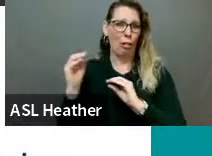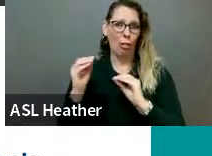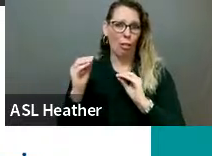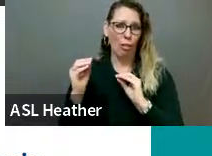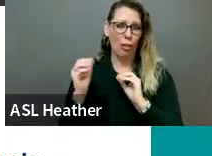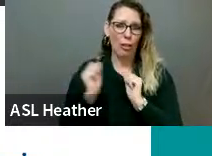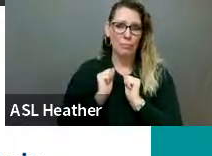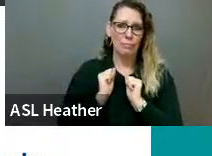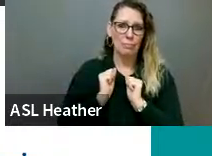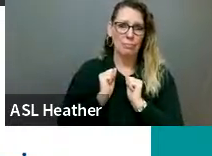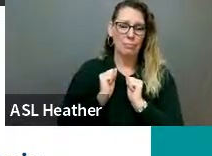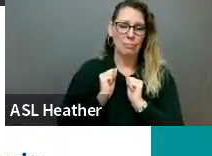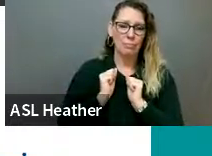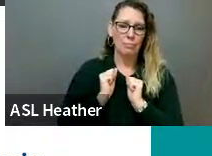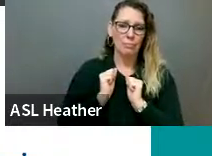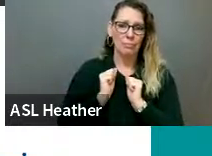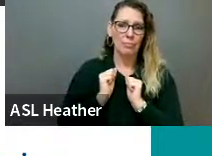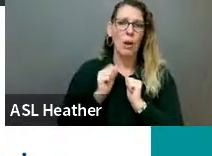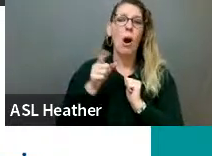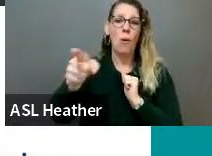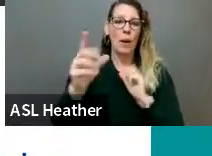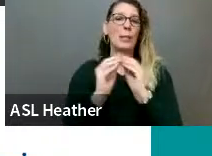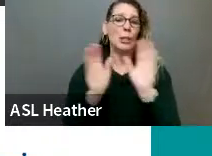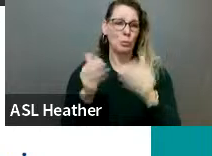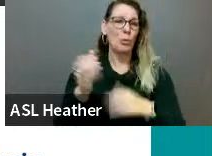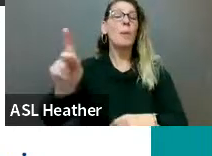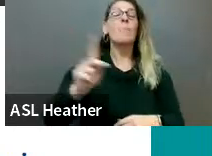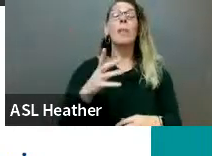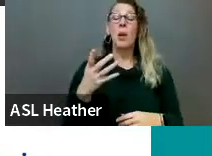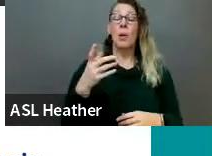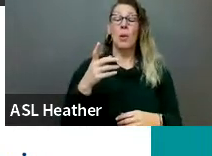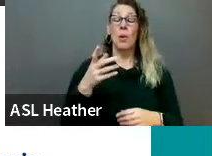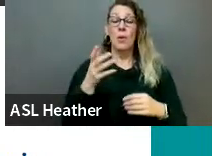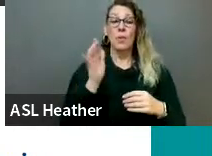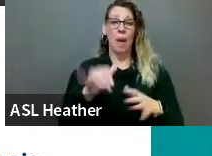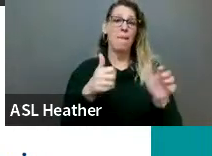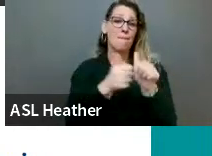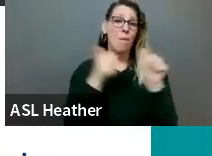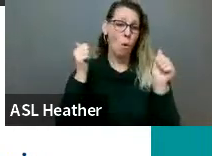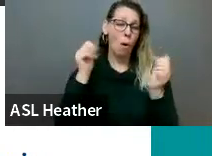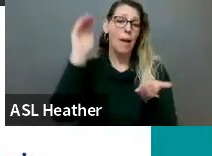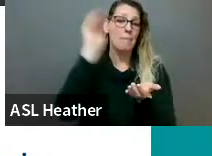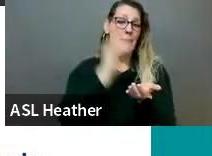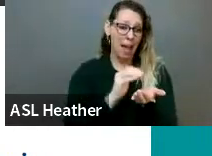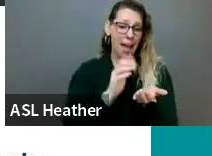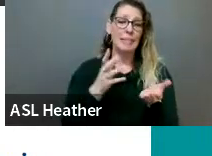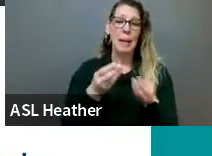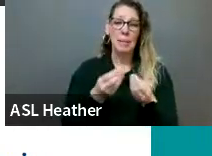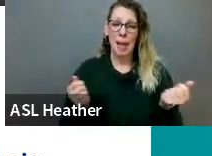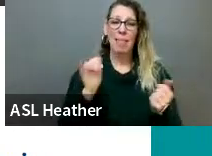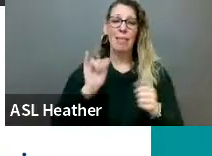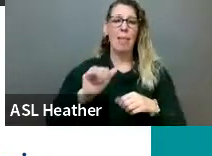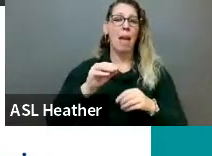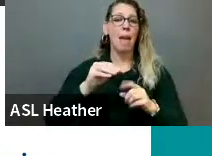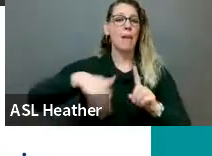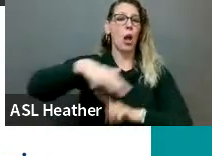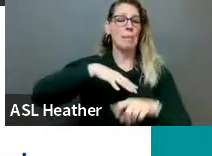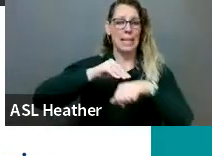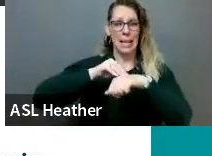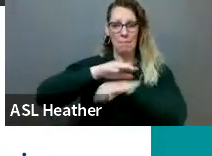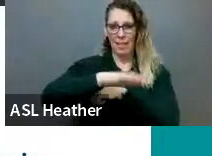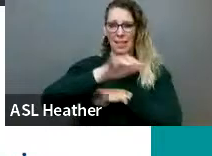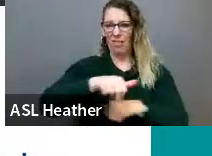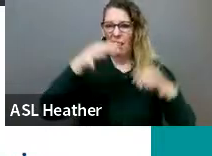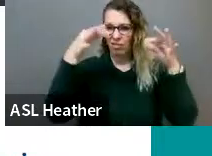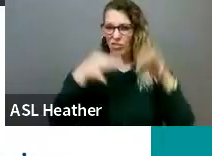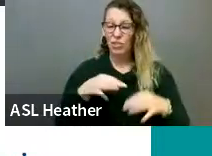within the meeting room? And what we've done to avoid, minimize, or mitigate the community and environmental impacts of that decision. So